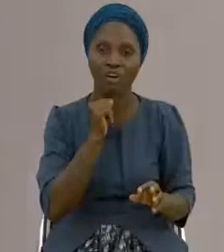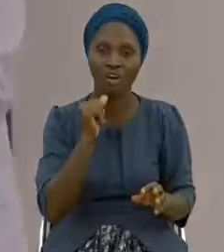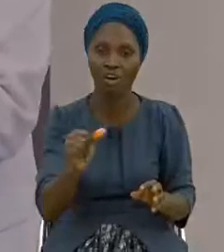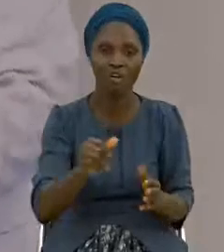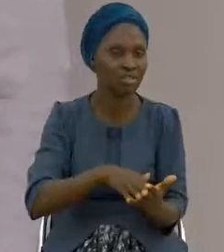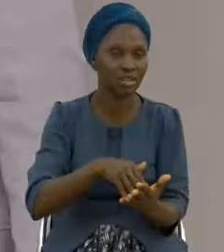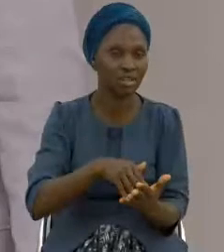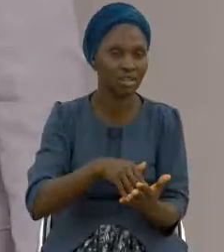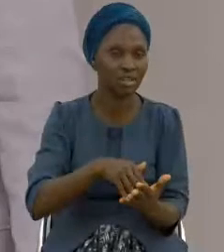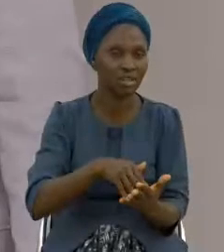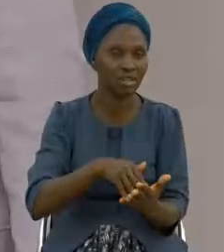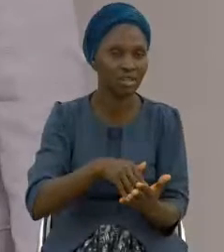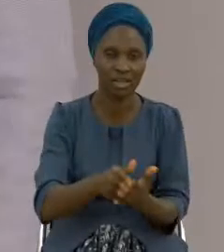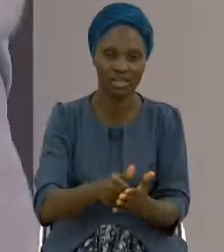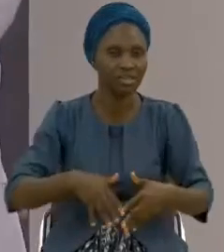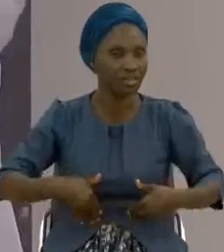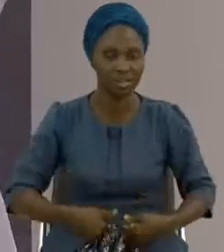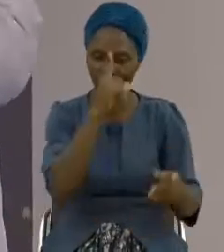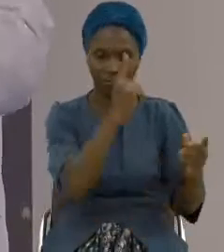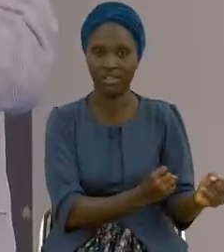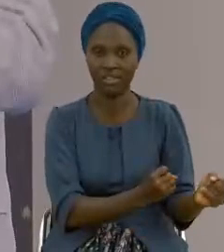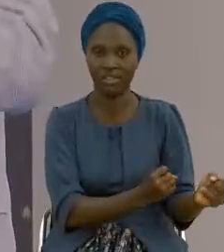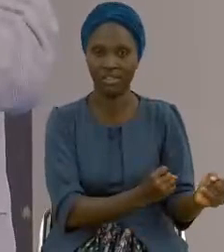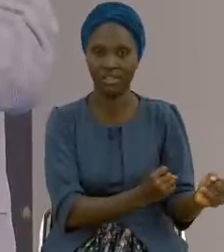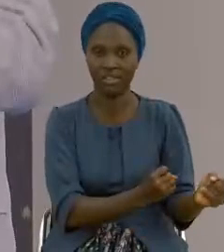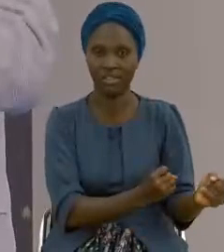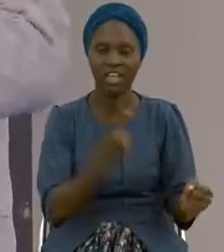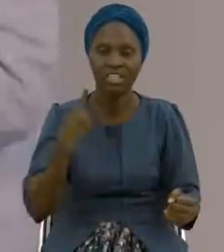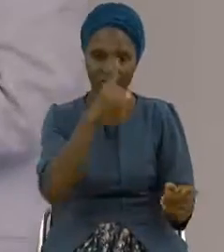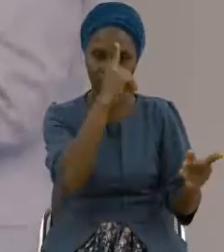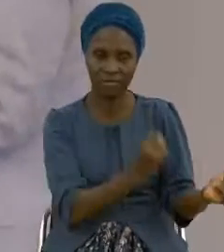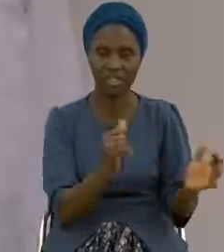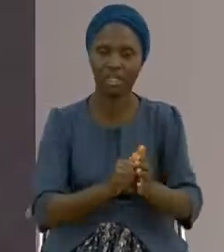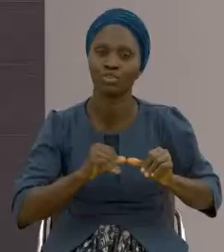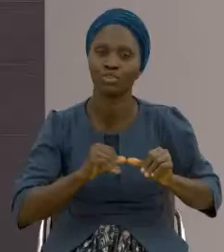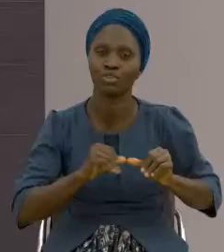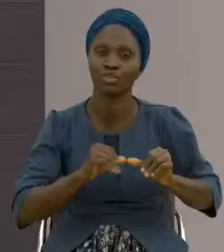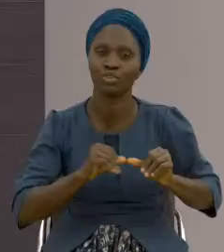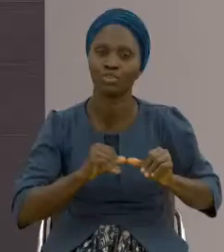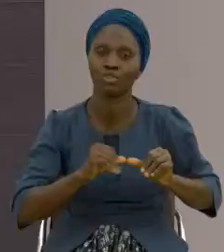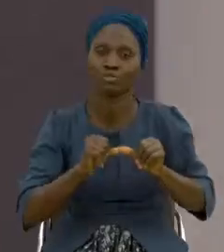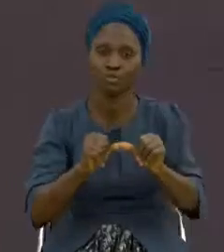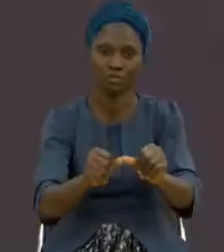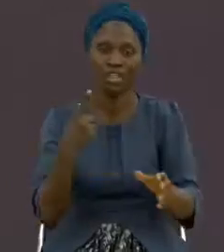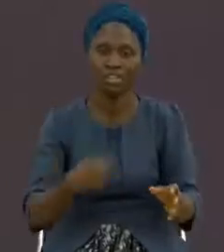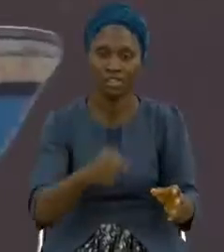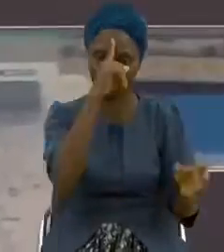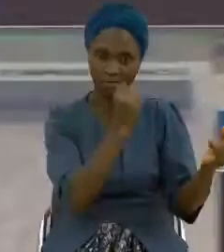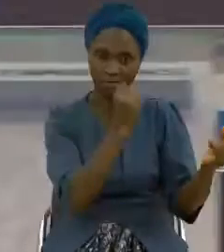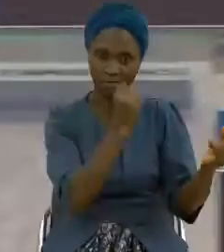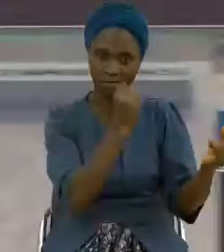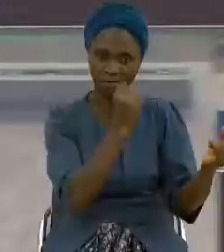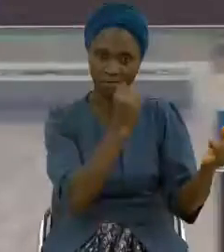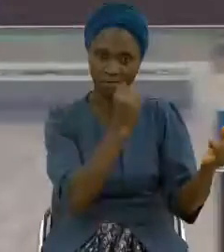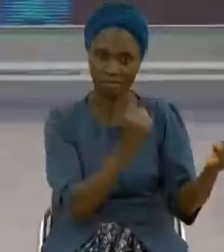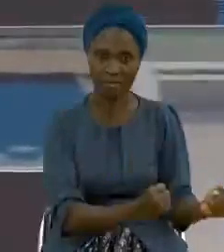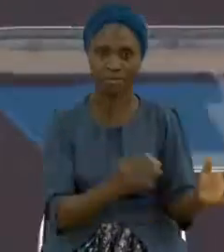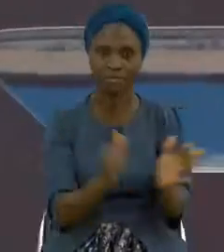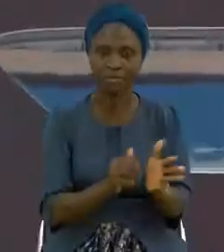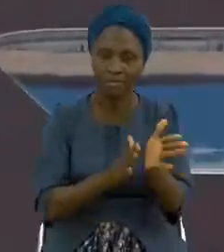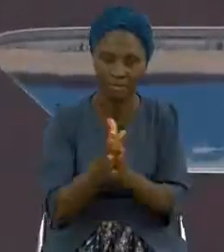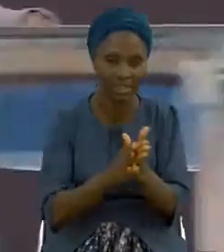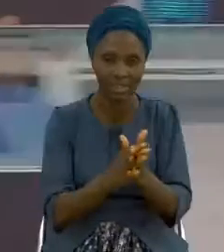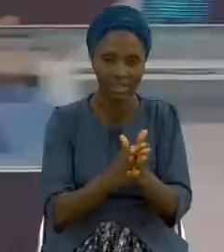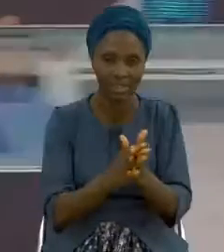on. The faith that prays. The faith that desires. The faith that